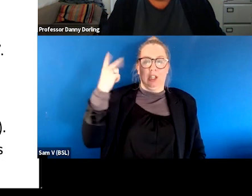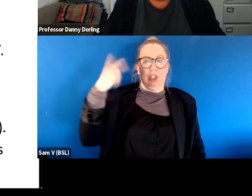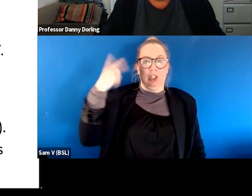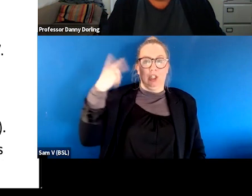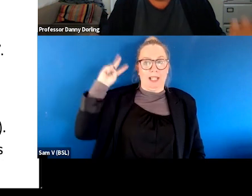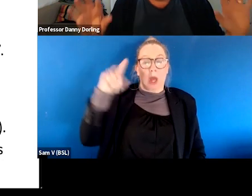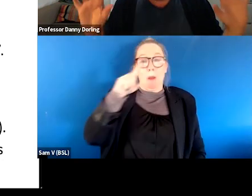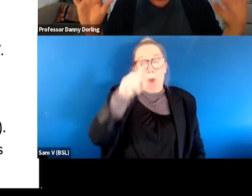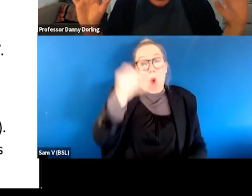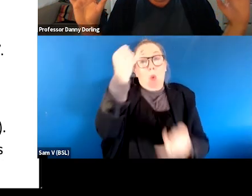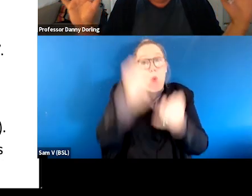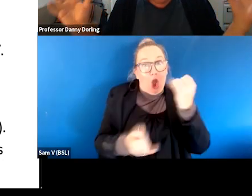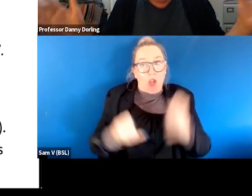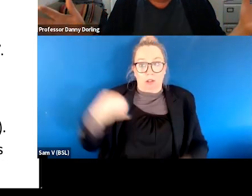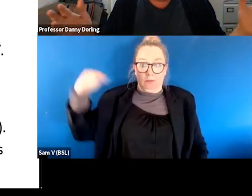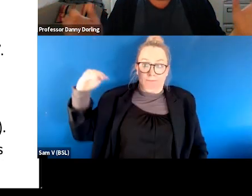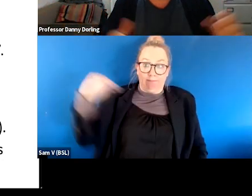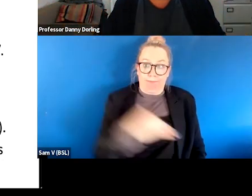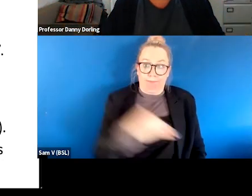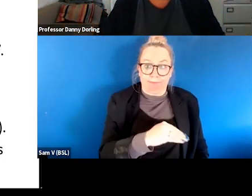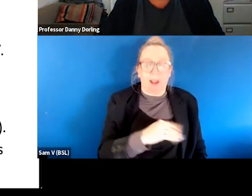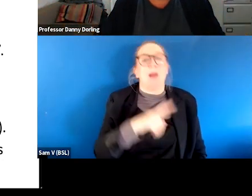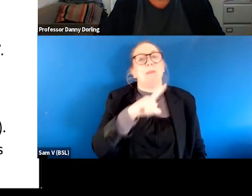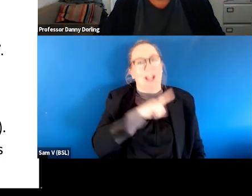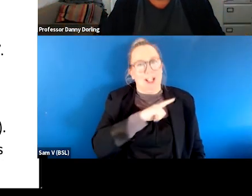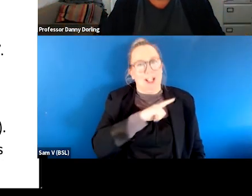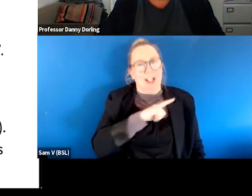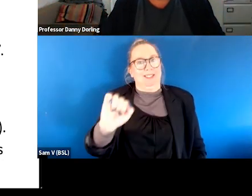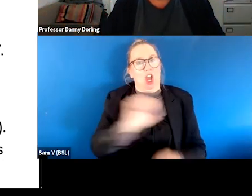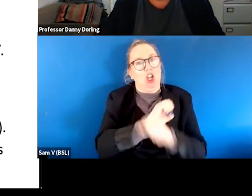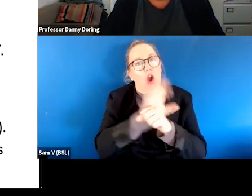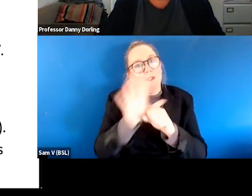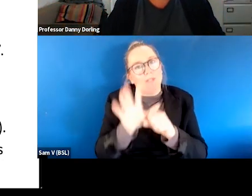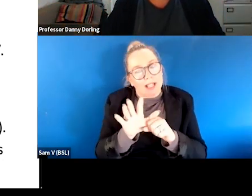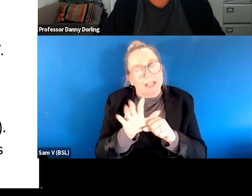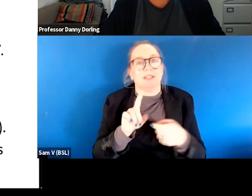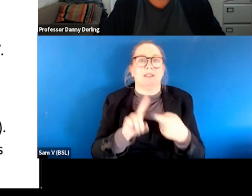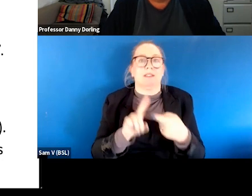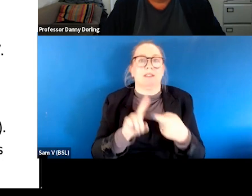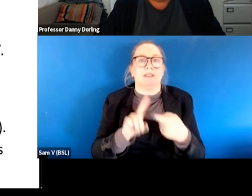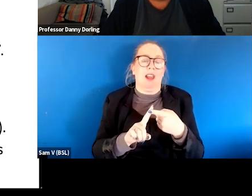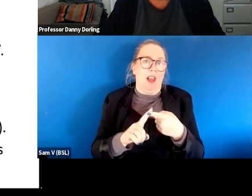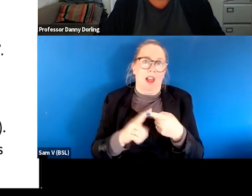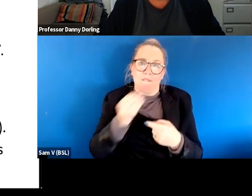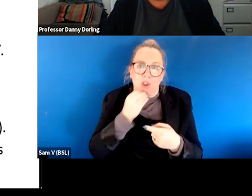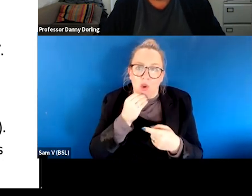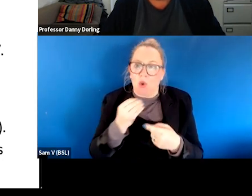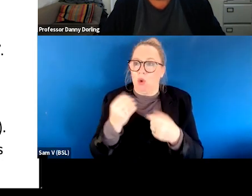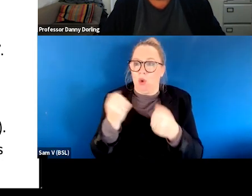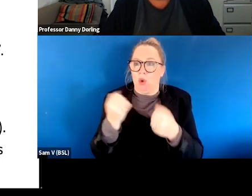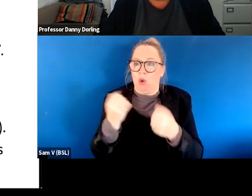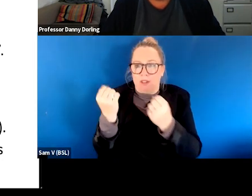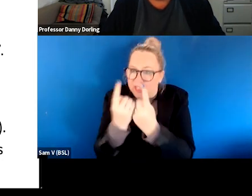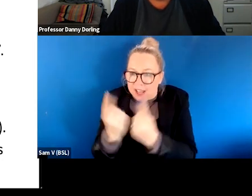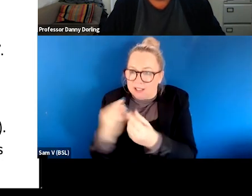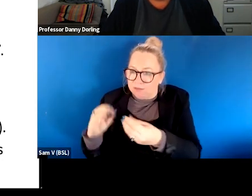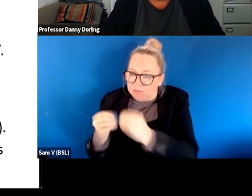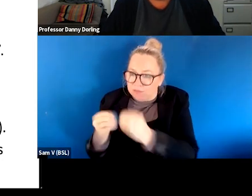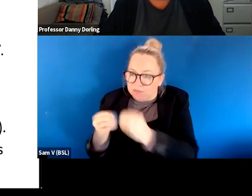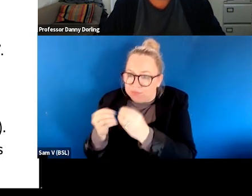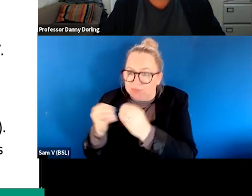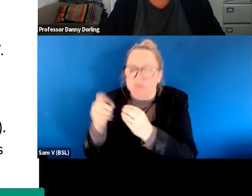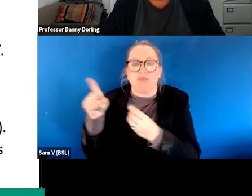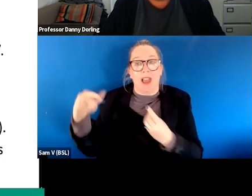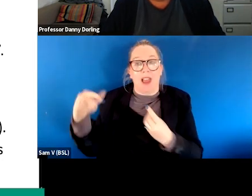pandemic. We have less goods being produced. We have less people flying. These are not necessarily bad